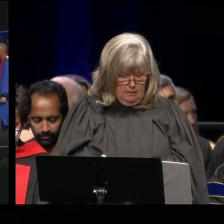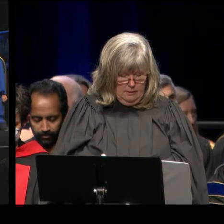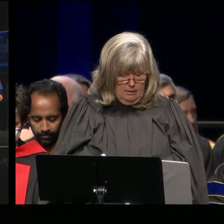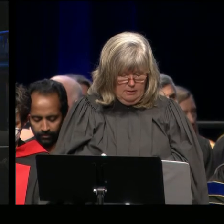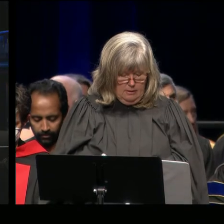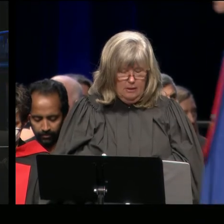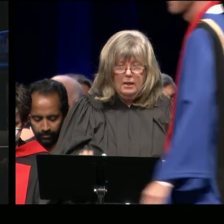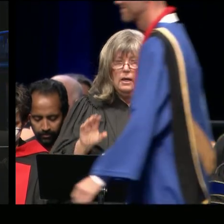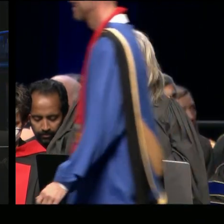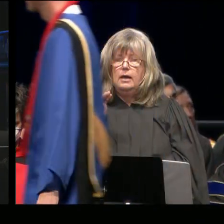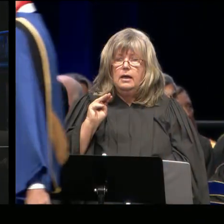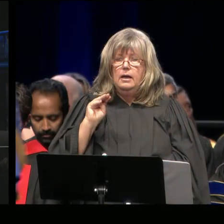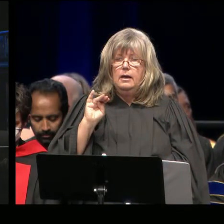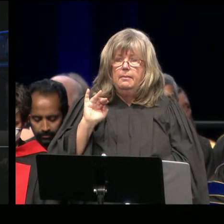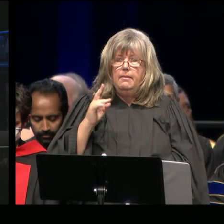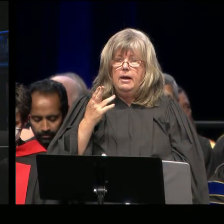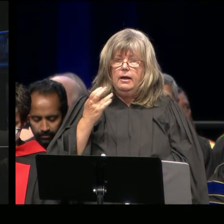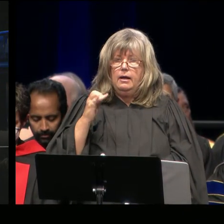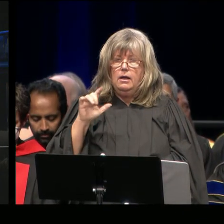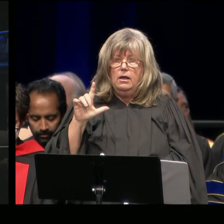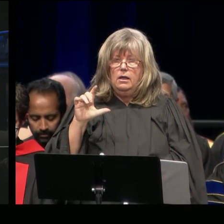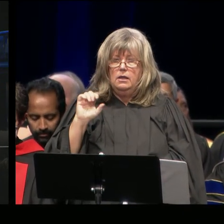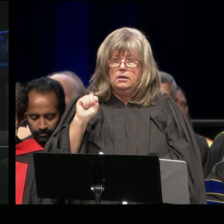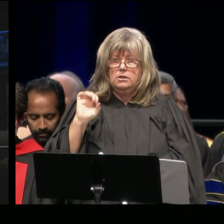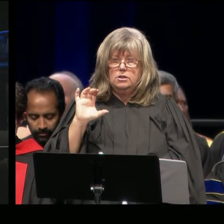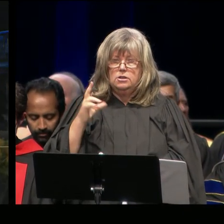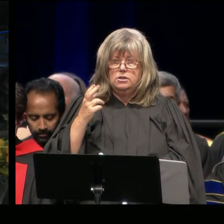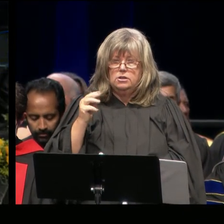Michael Schneider, with distinction.